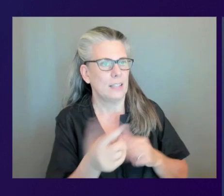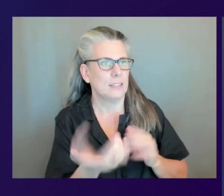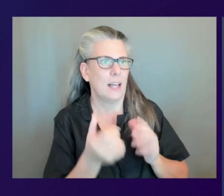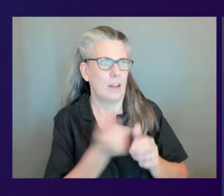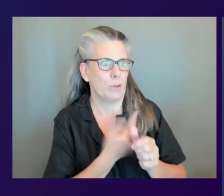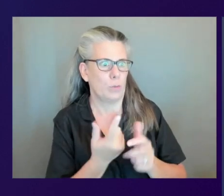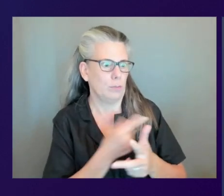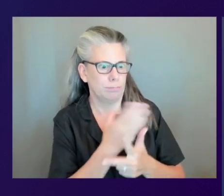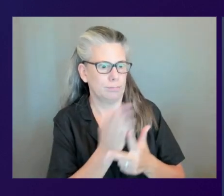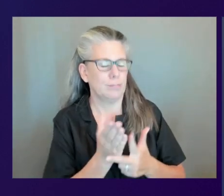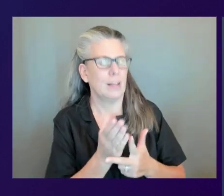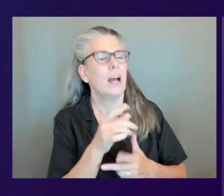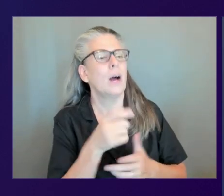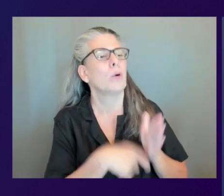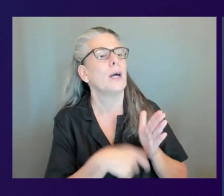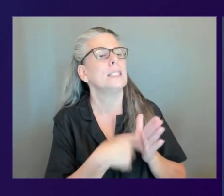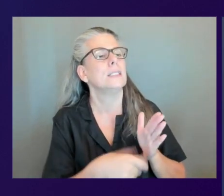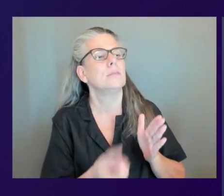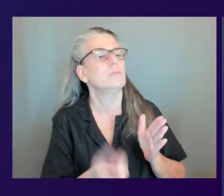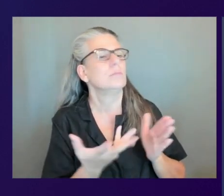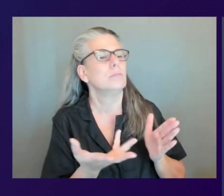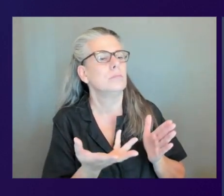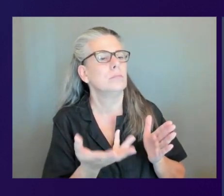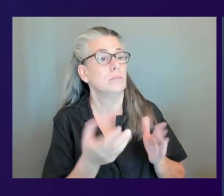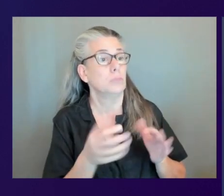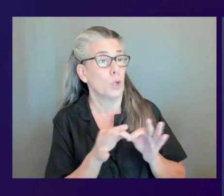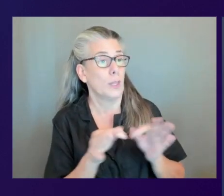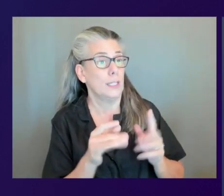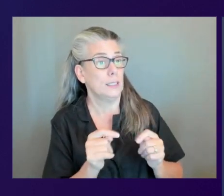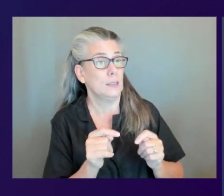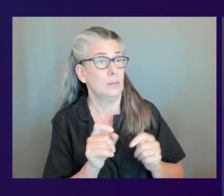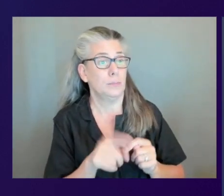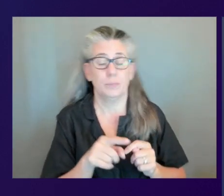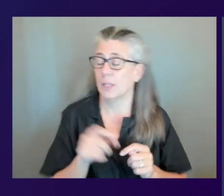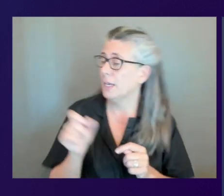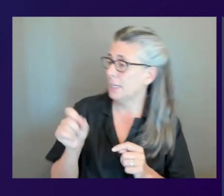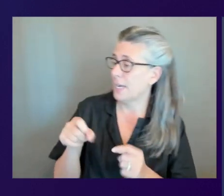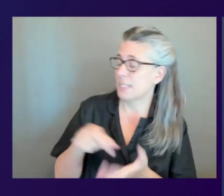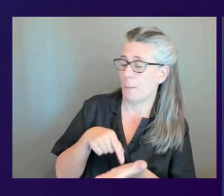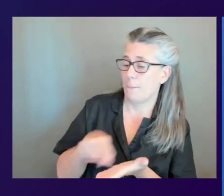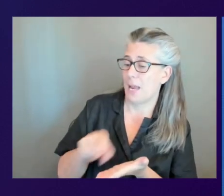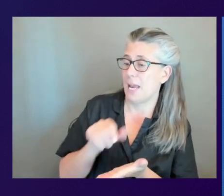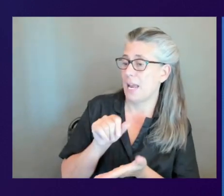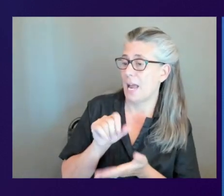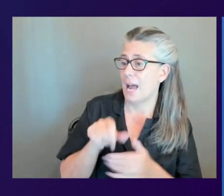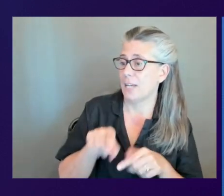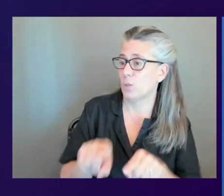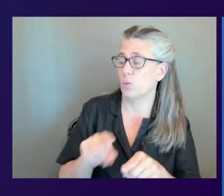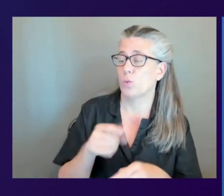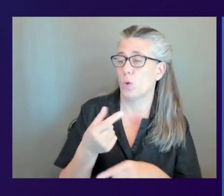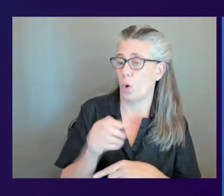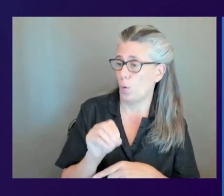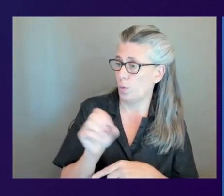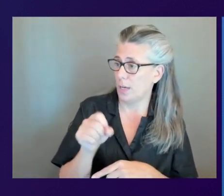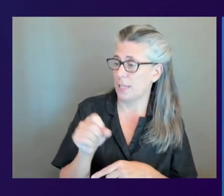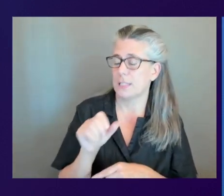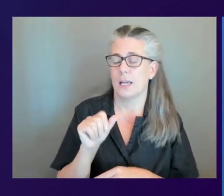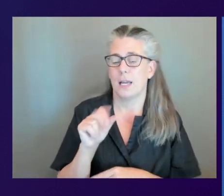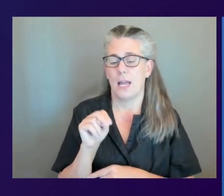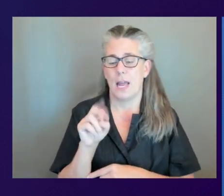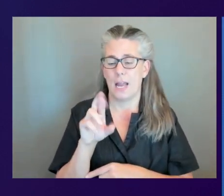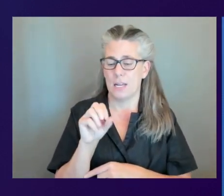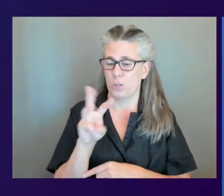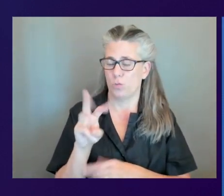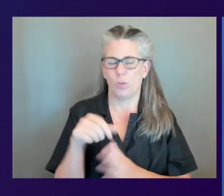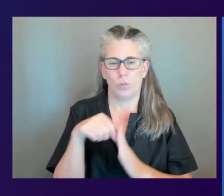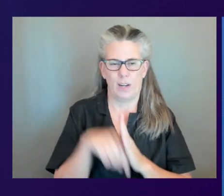work, and is it really pay-as-you-go? Yes, so it is really pay-as-you-go. Andrew went into the details in our previous session, so I don't